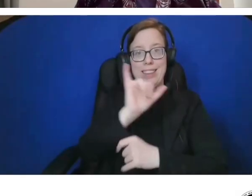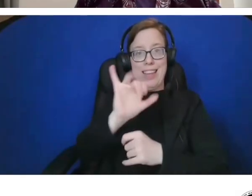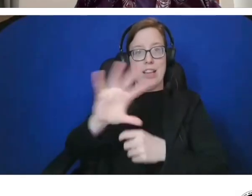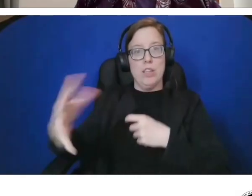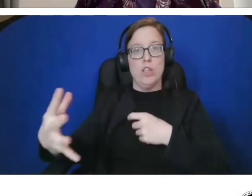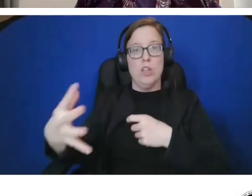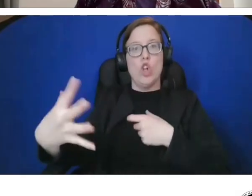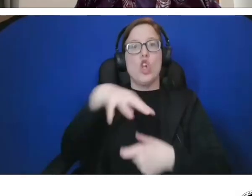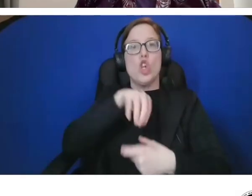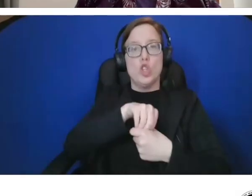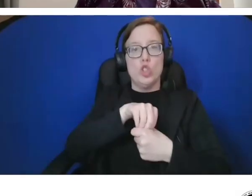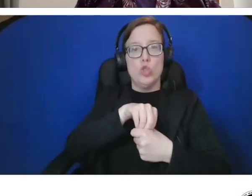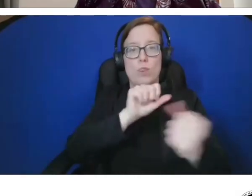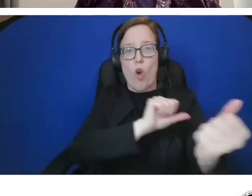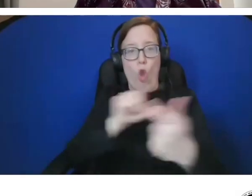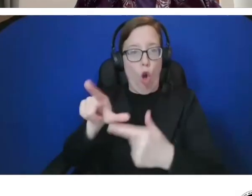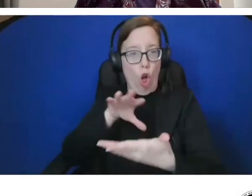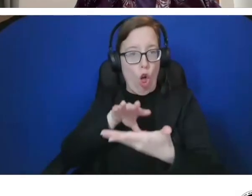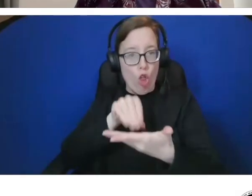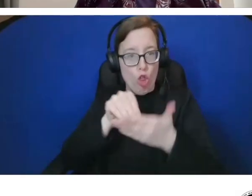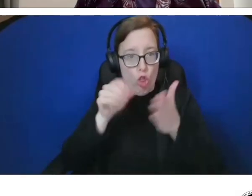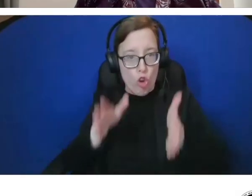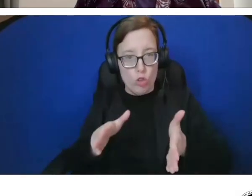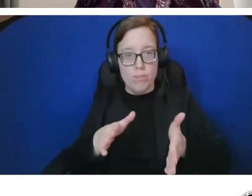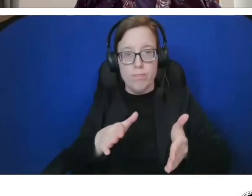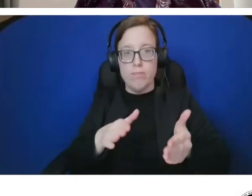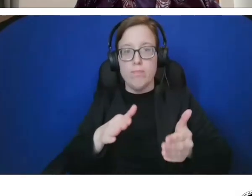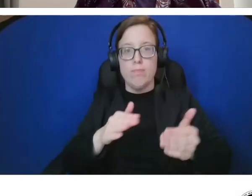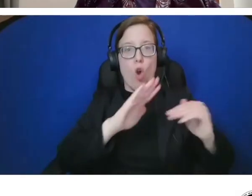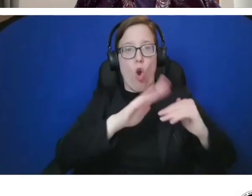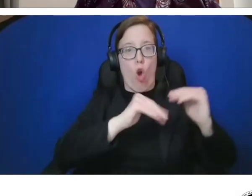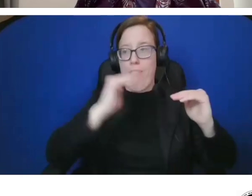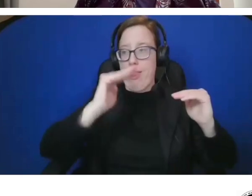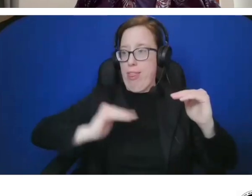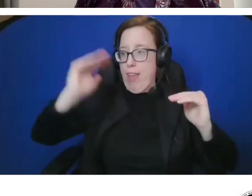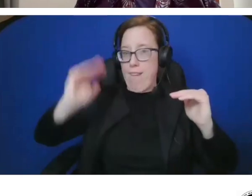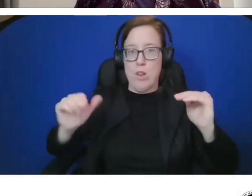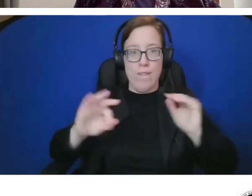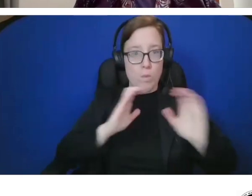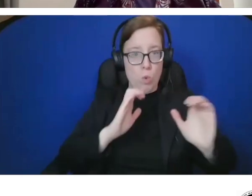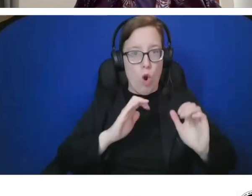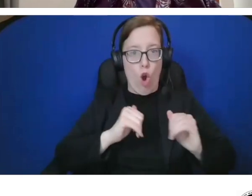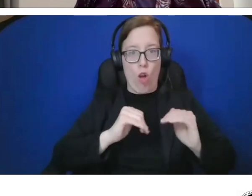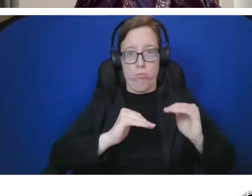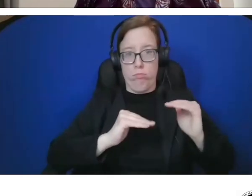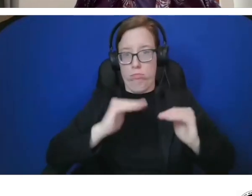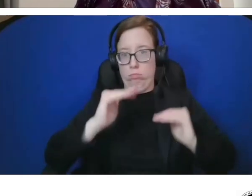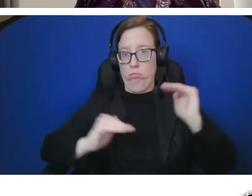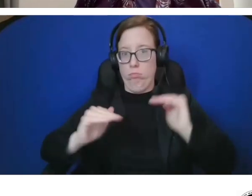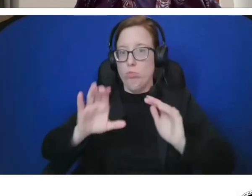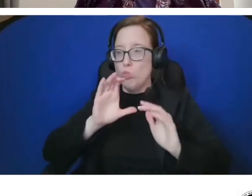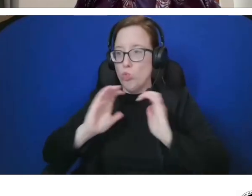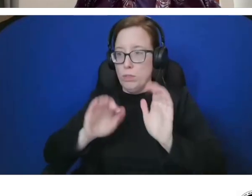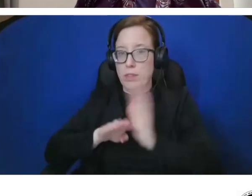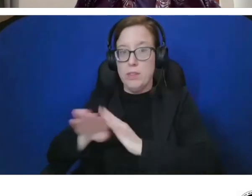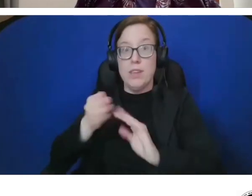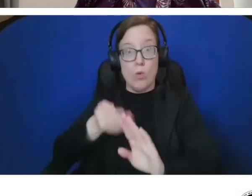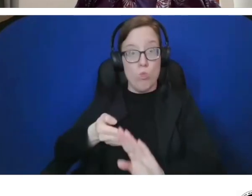is inclusive of all learners at all levels of communication development. So we